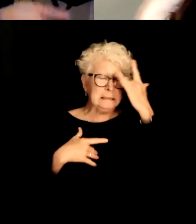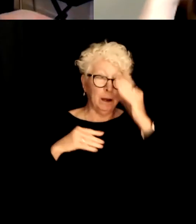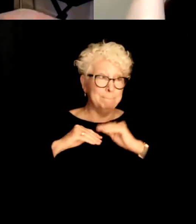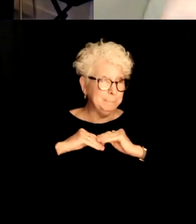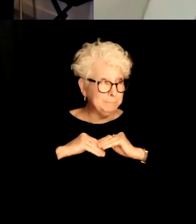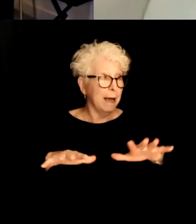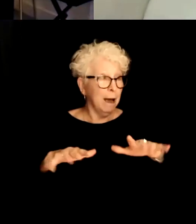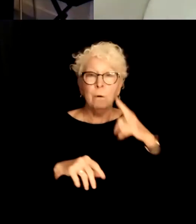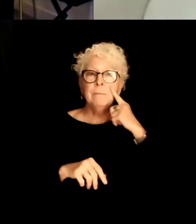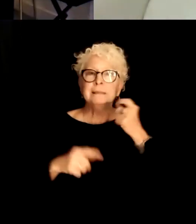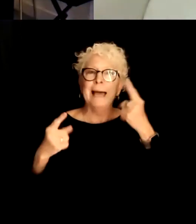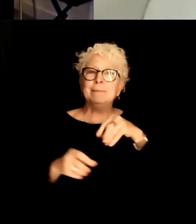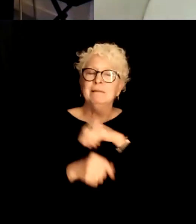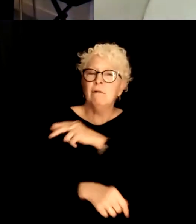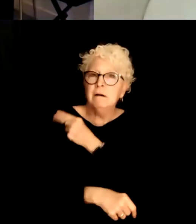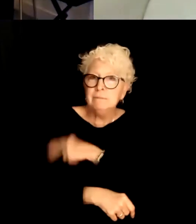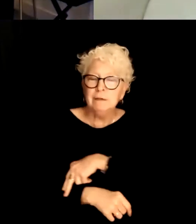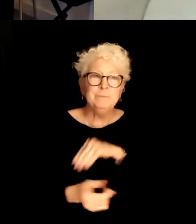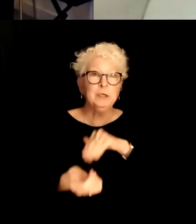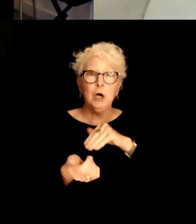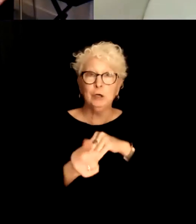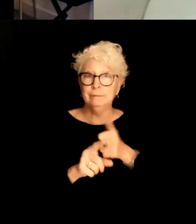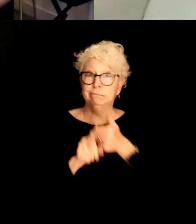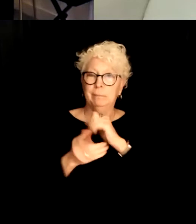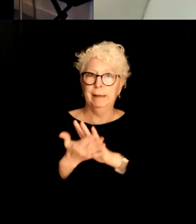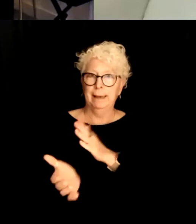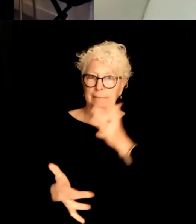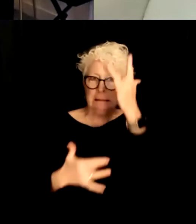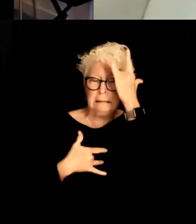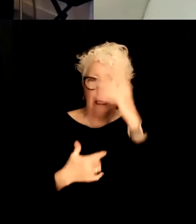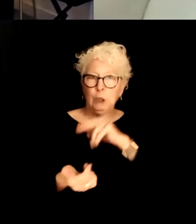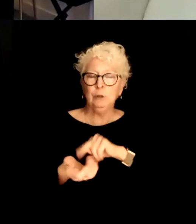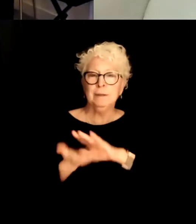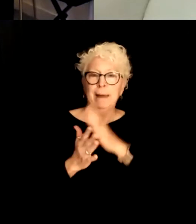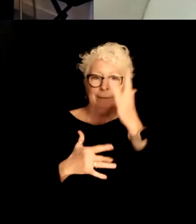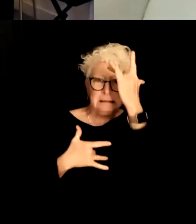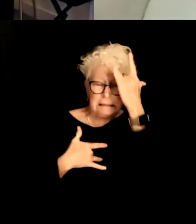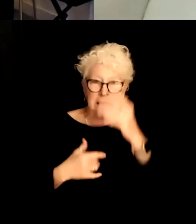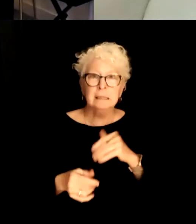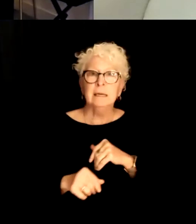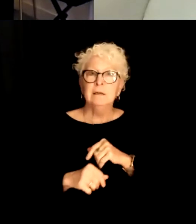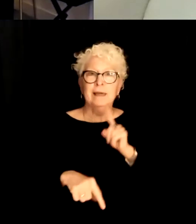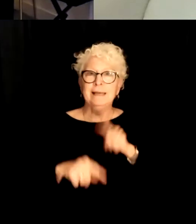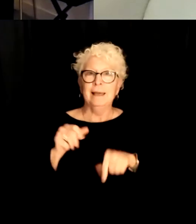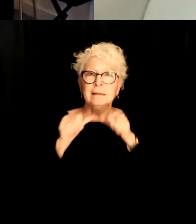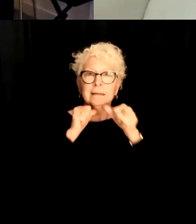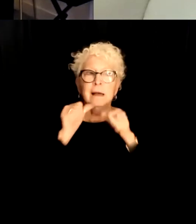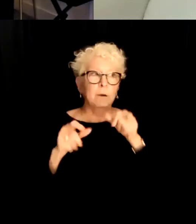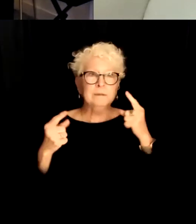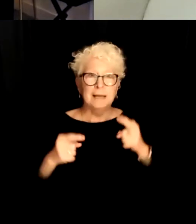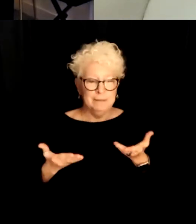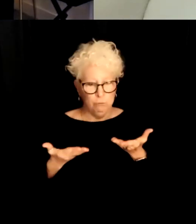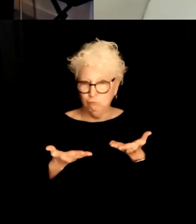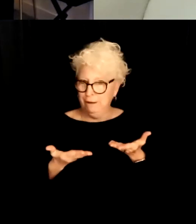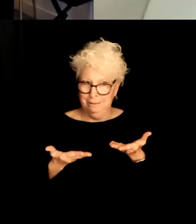doctors wrote about them and they didn't discuss the patients because they saw with their own eyes what was happening in front of them. But I think that there's this problem